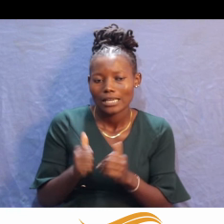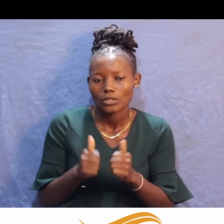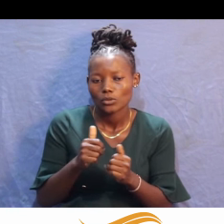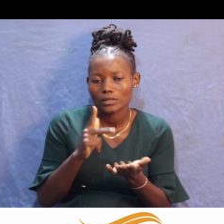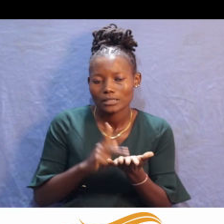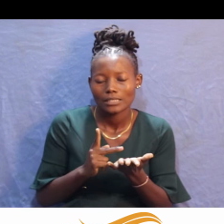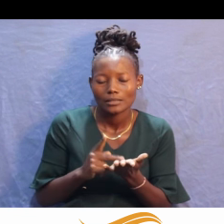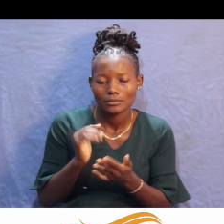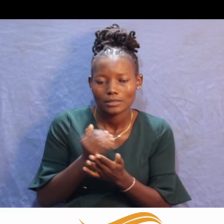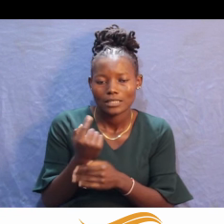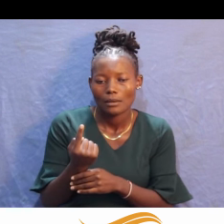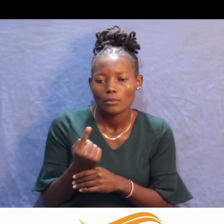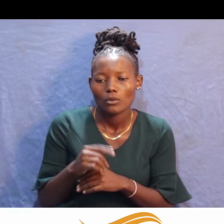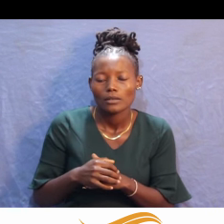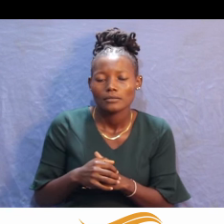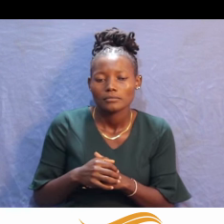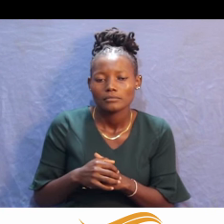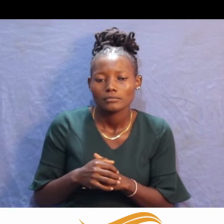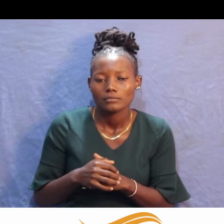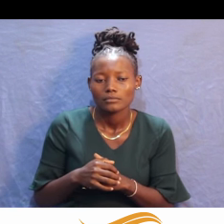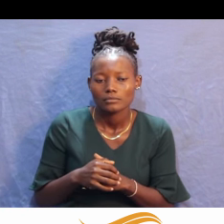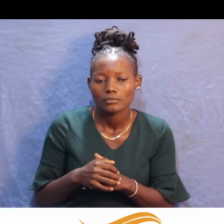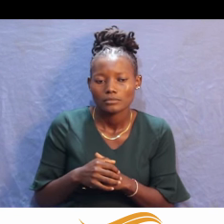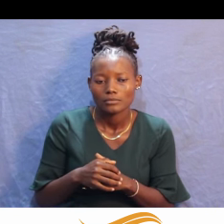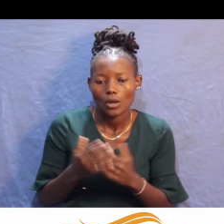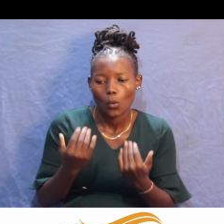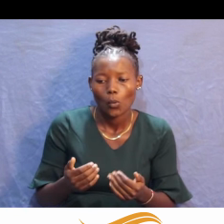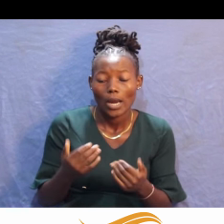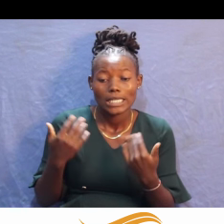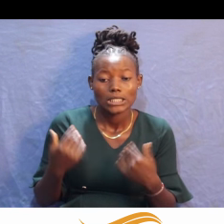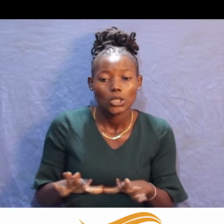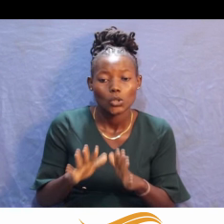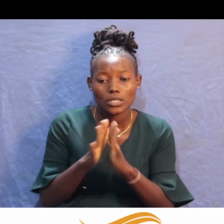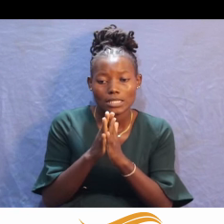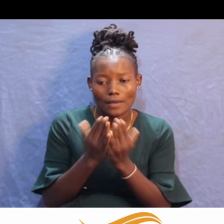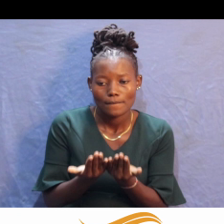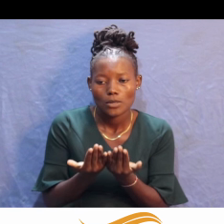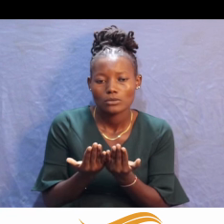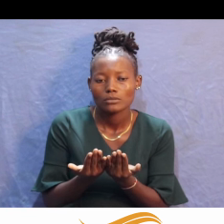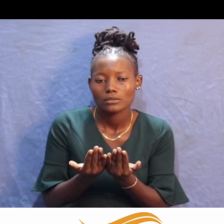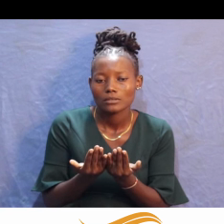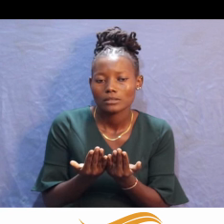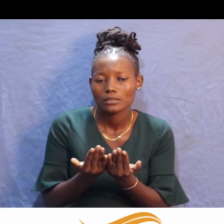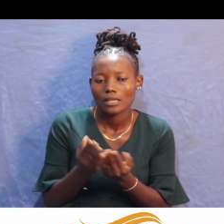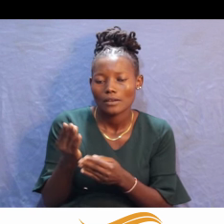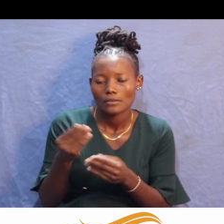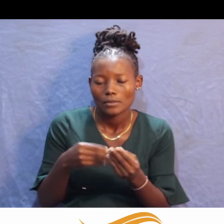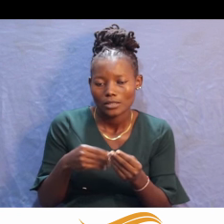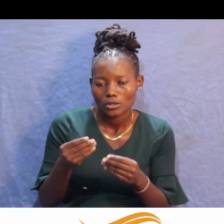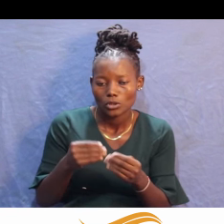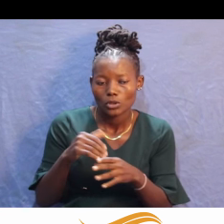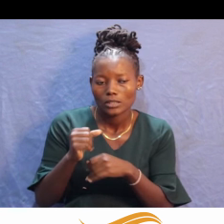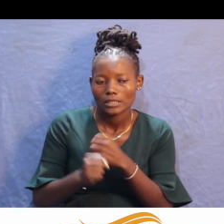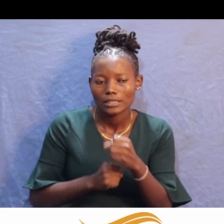the person weight loss off. These books here are very popular over the years, and the patient will lose